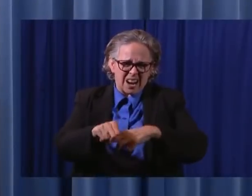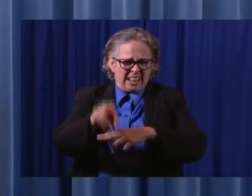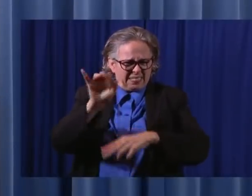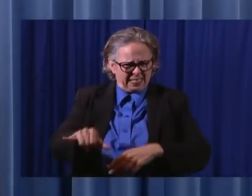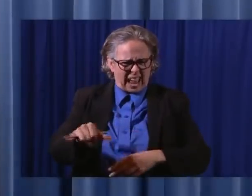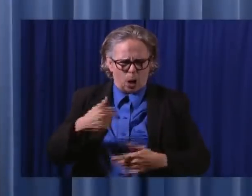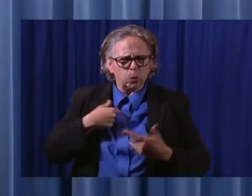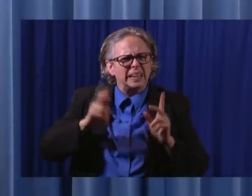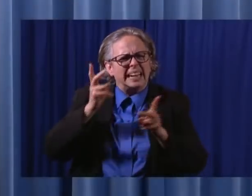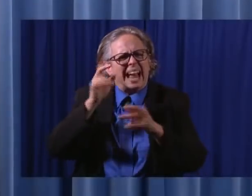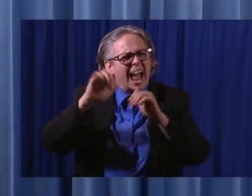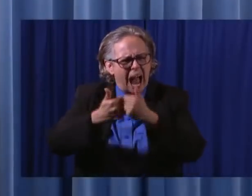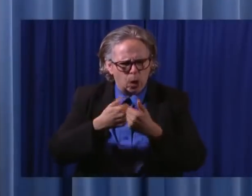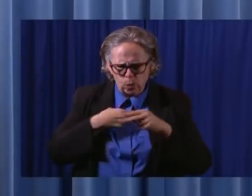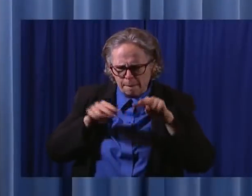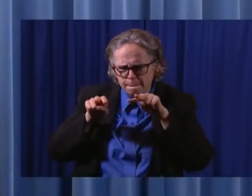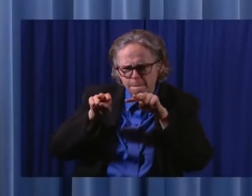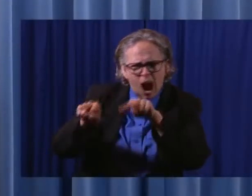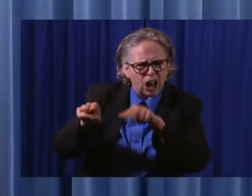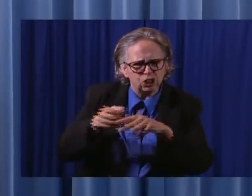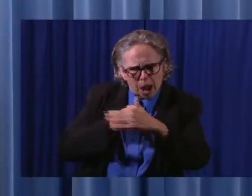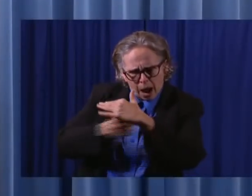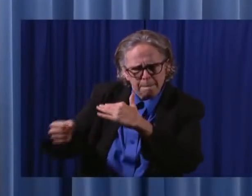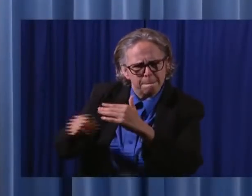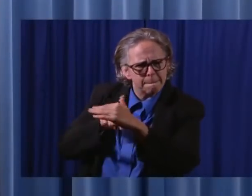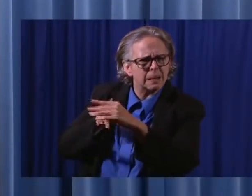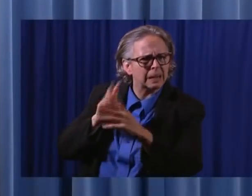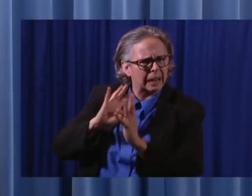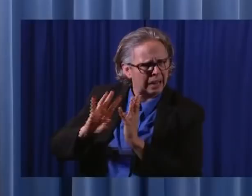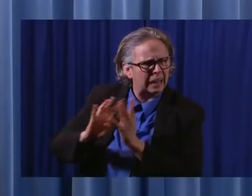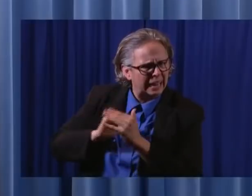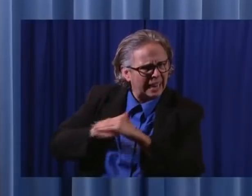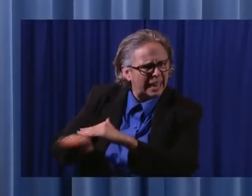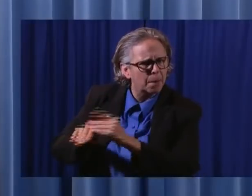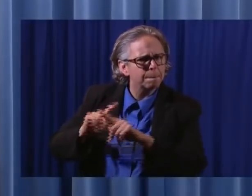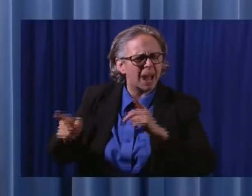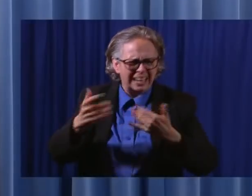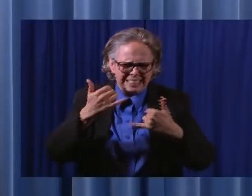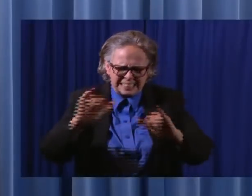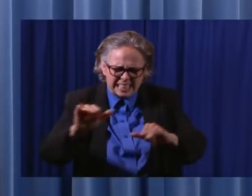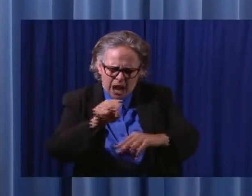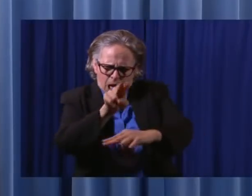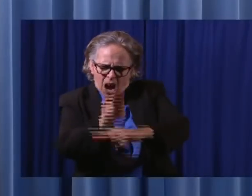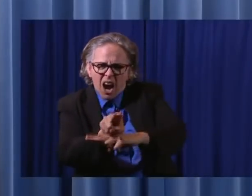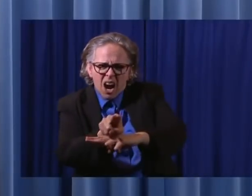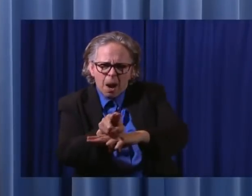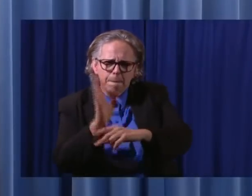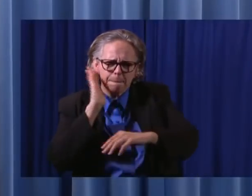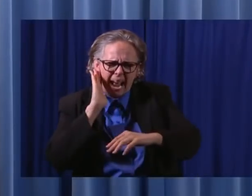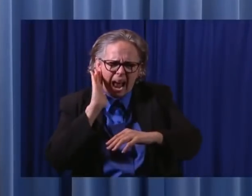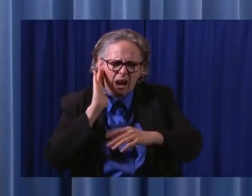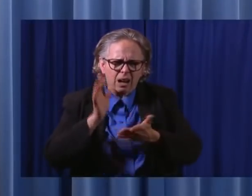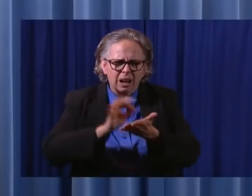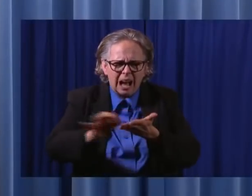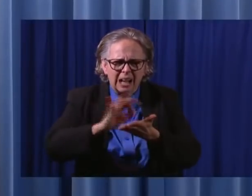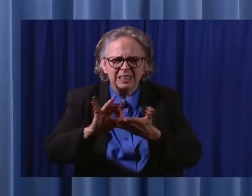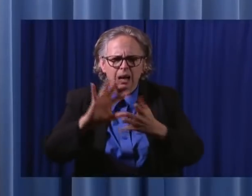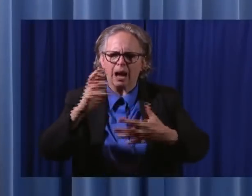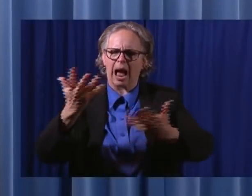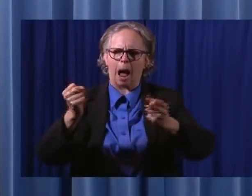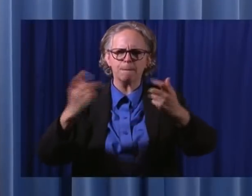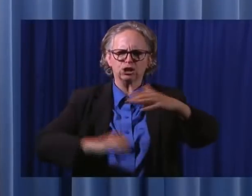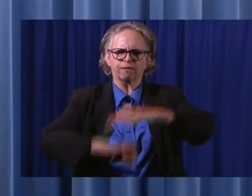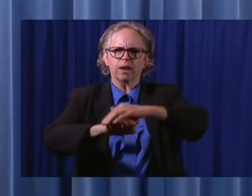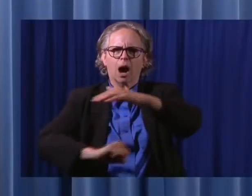go in each day, but we also keep track of what the hospital capacity is and how many are in the hospital. So again, last week we had